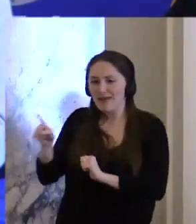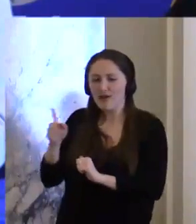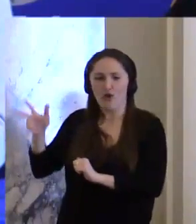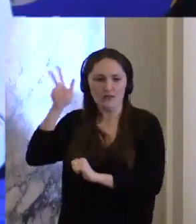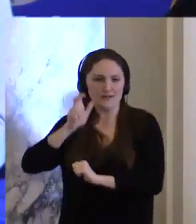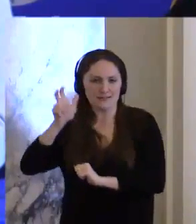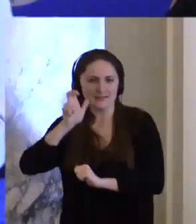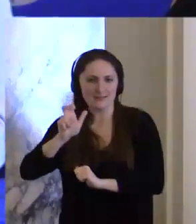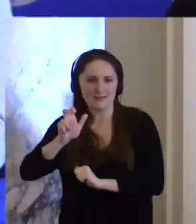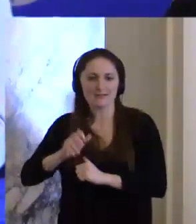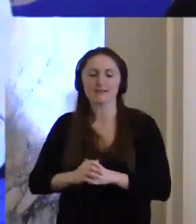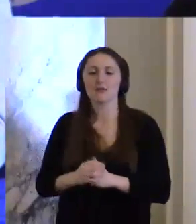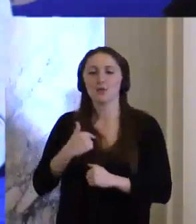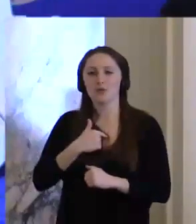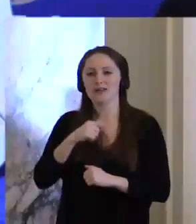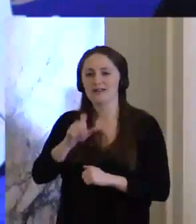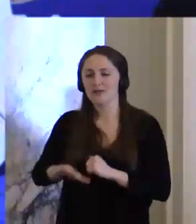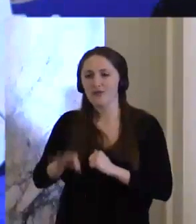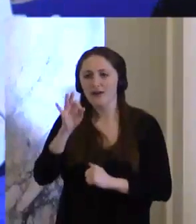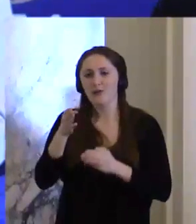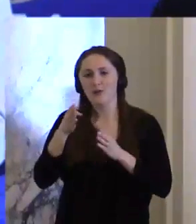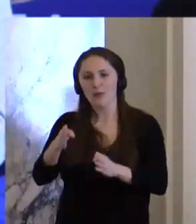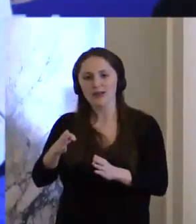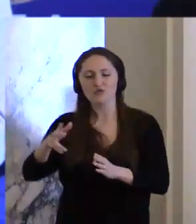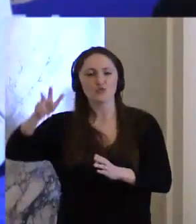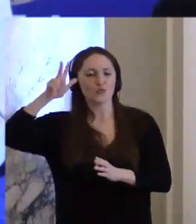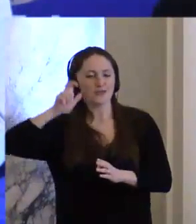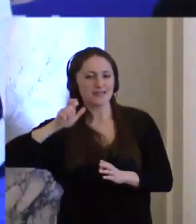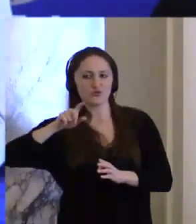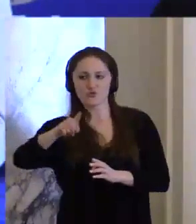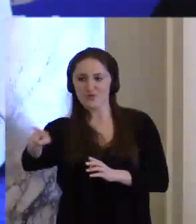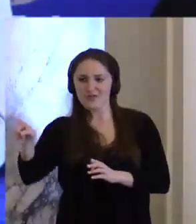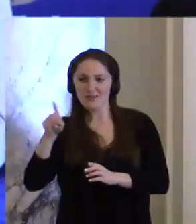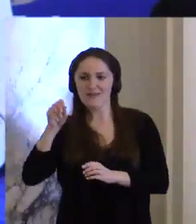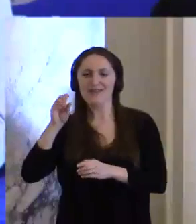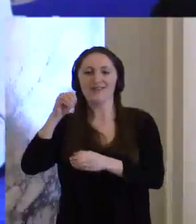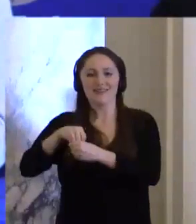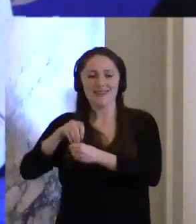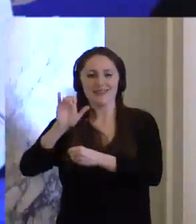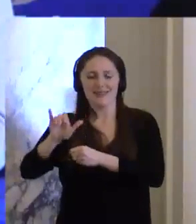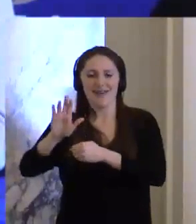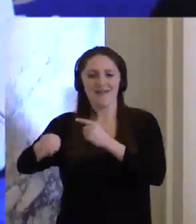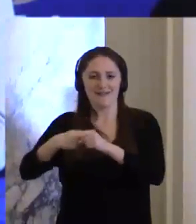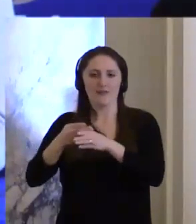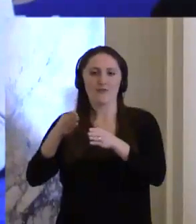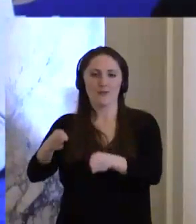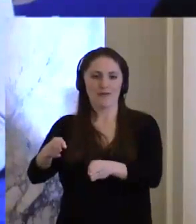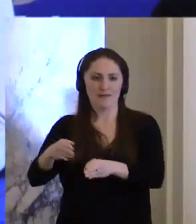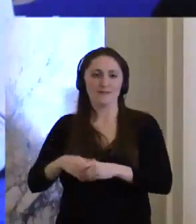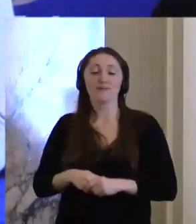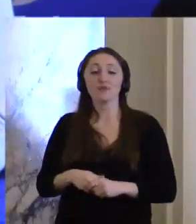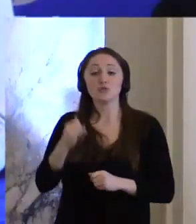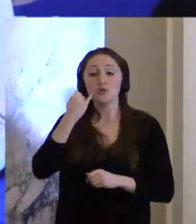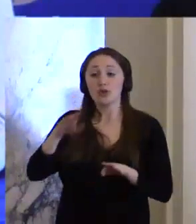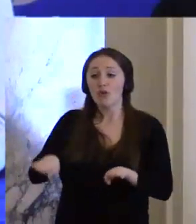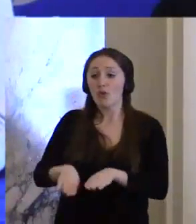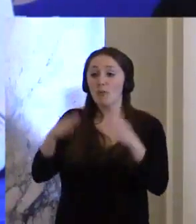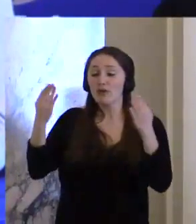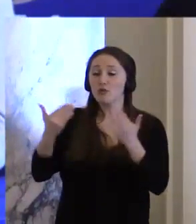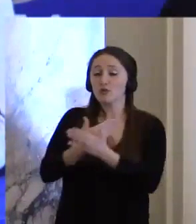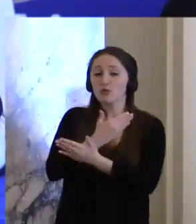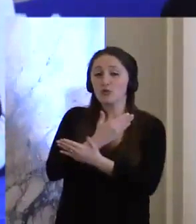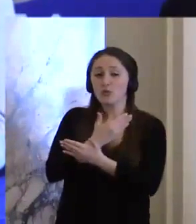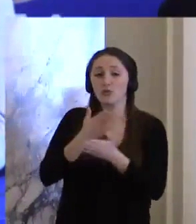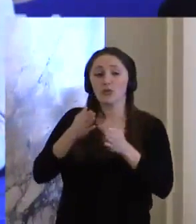find ways of being able to listen to them in those same formats. That's why opening other avenues for engagement with